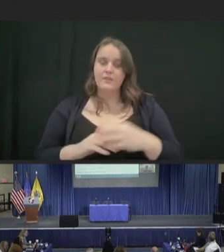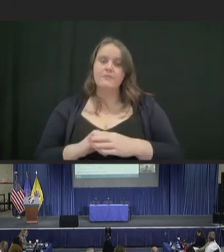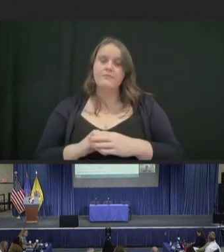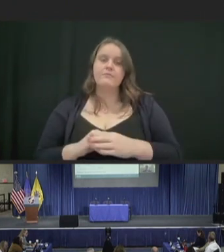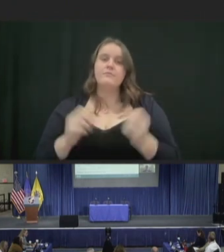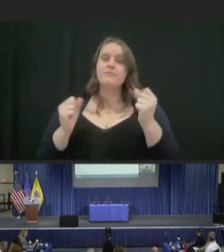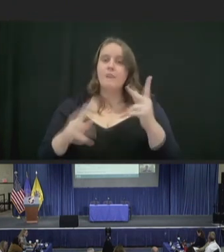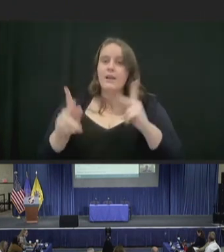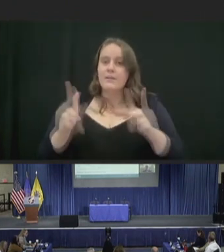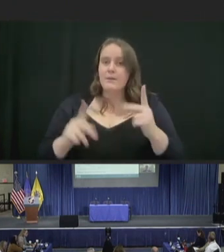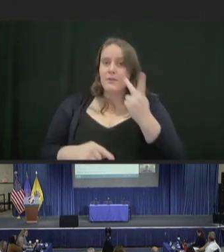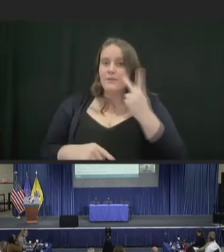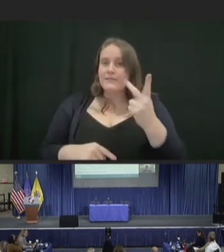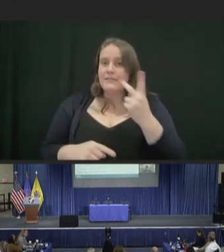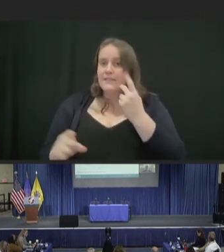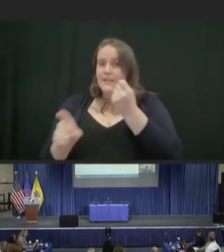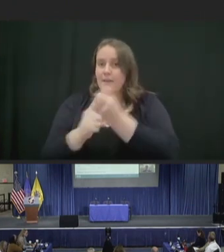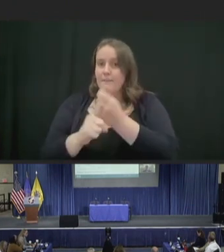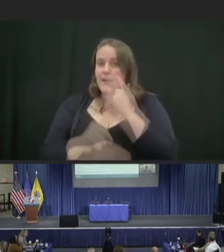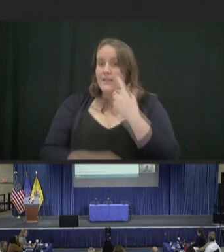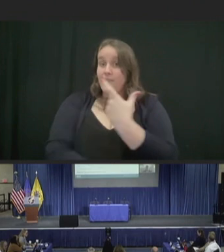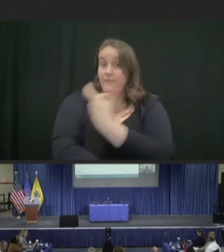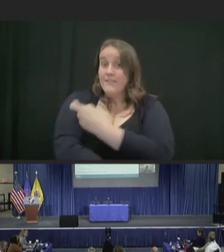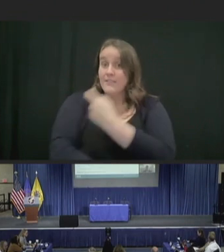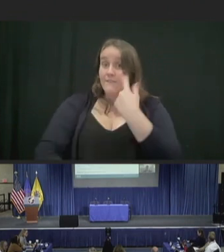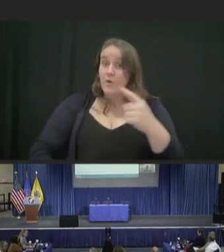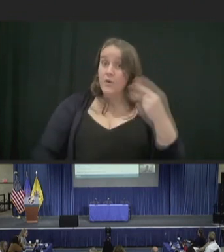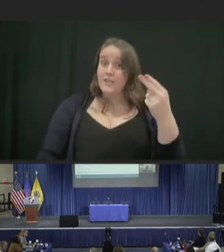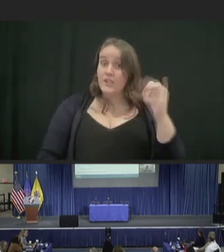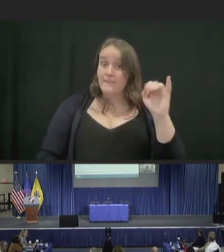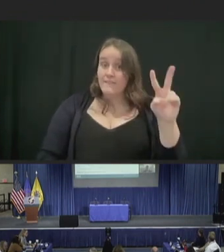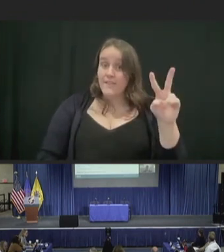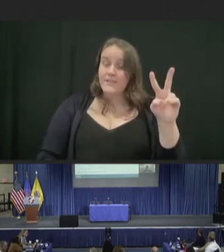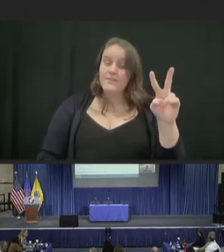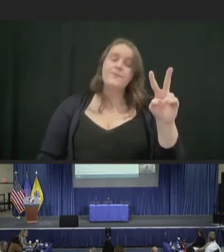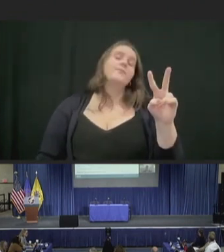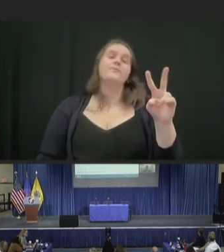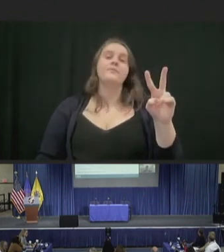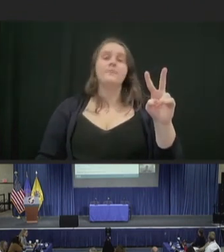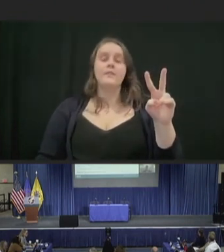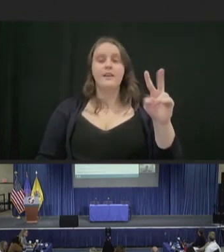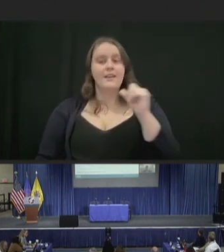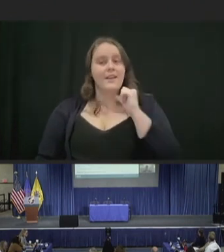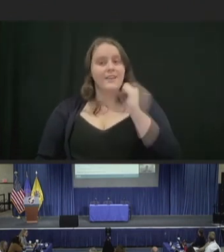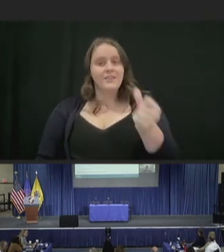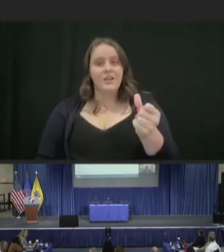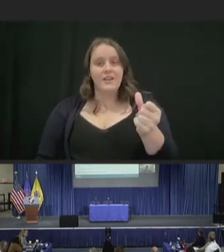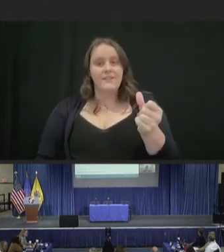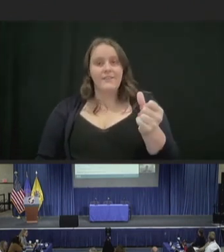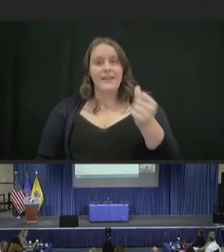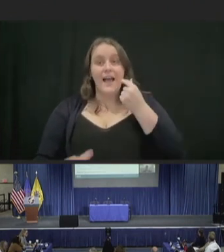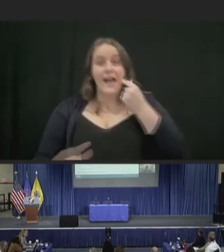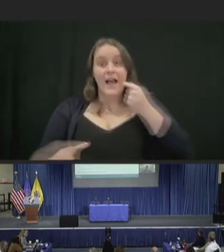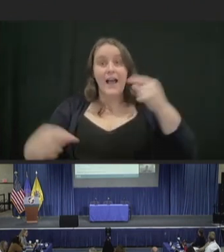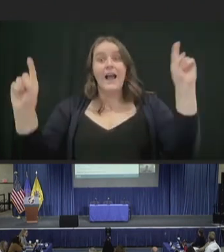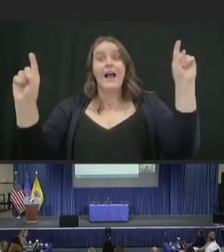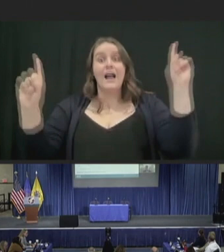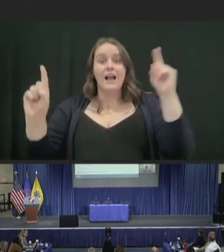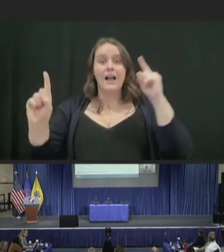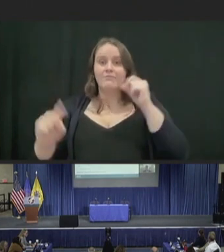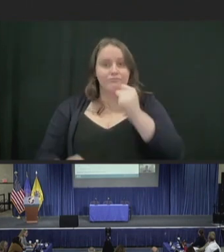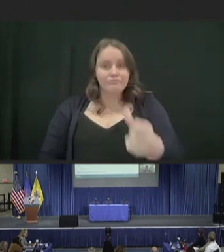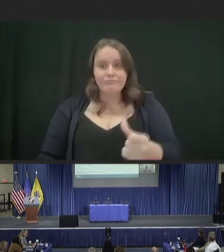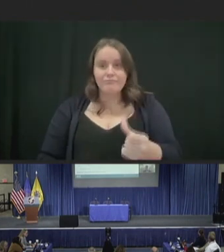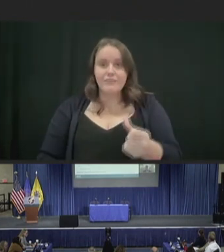of an HIV vaccine, and that's the impact of not even a highly efficacious vaccine, such as we've seen